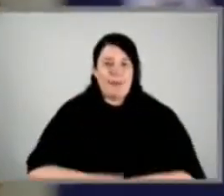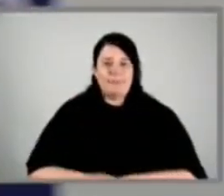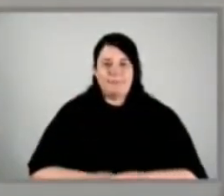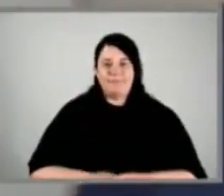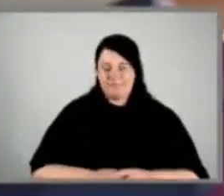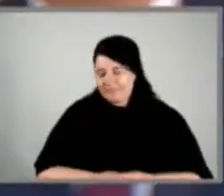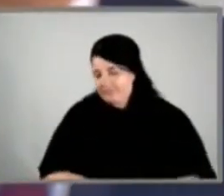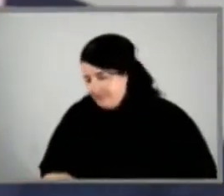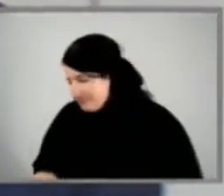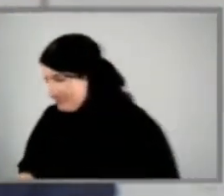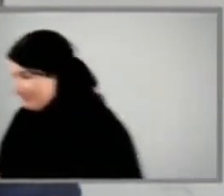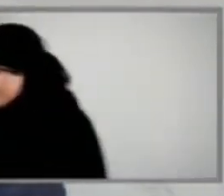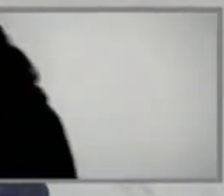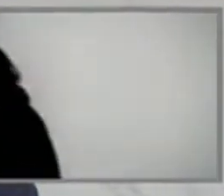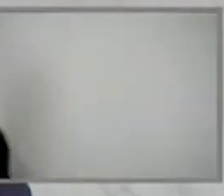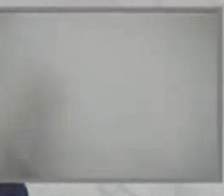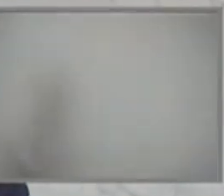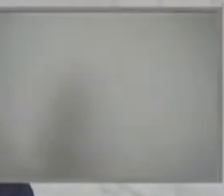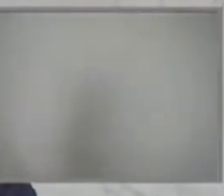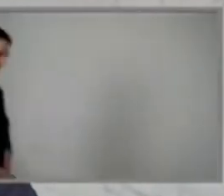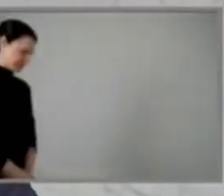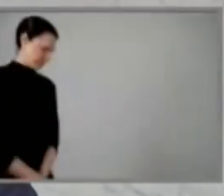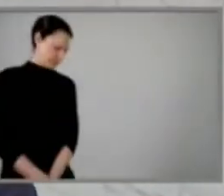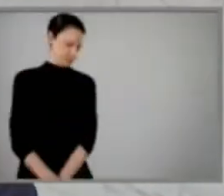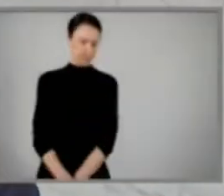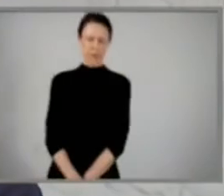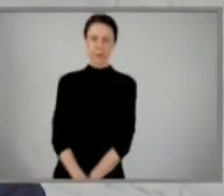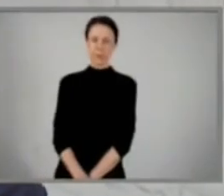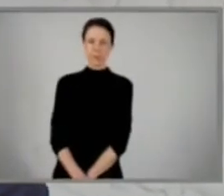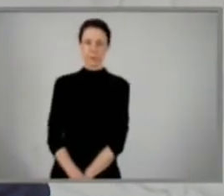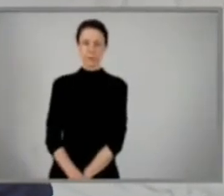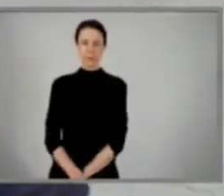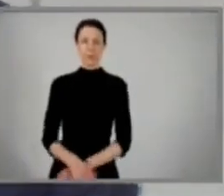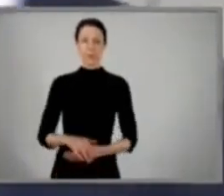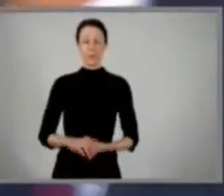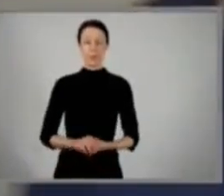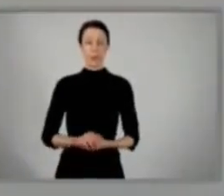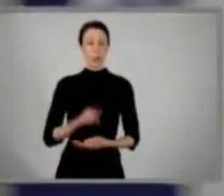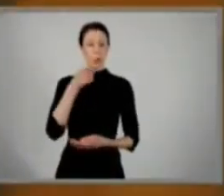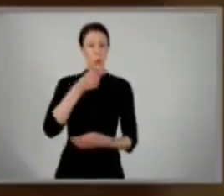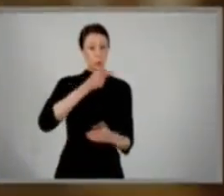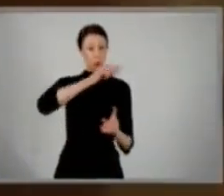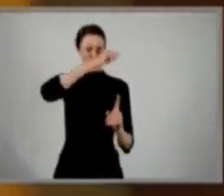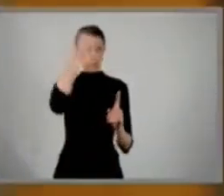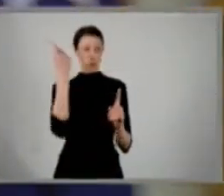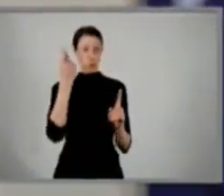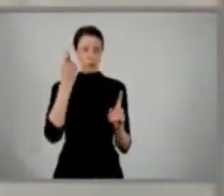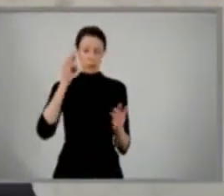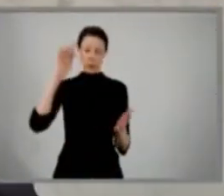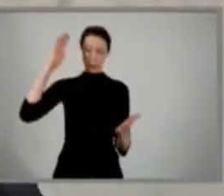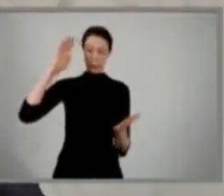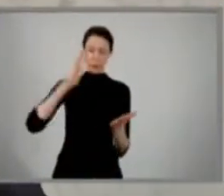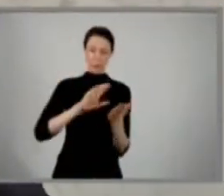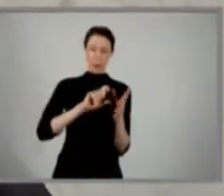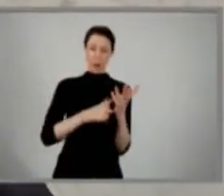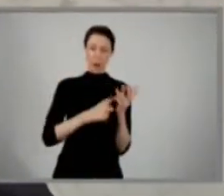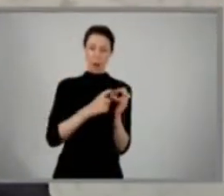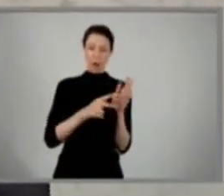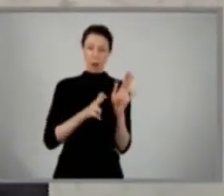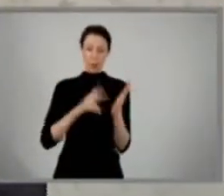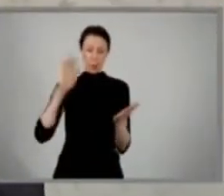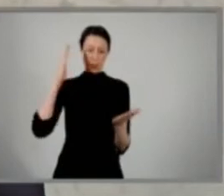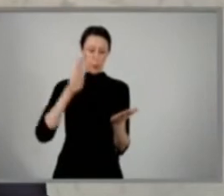to see, Dr. Finkel, therefore, net zero by 2050 from a scientific perspective? I'd like to see us proceed towards net zero as fast as we can